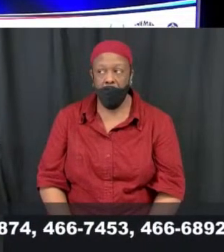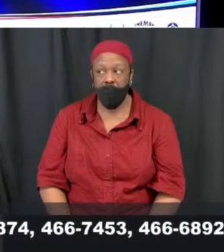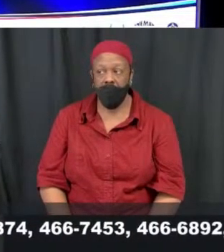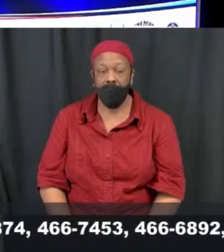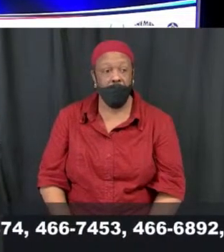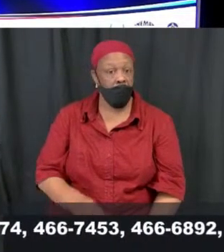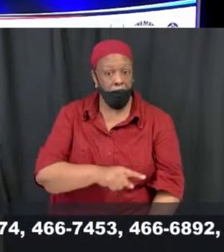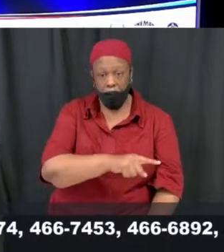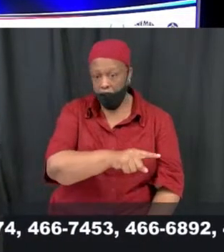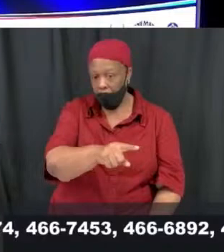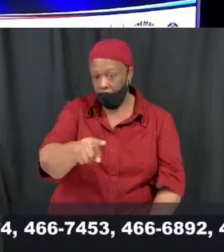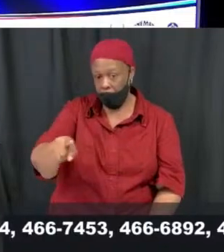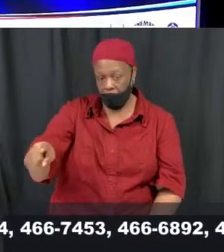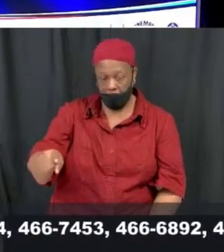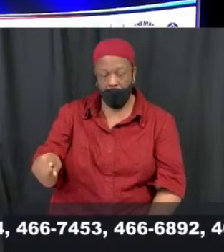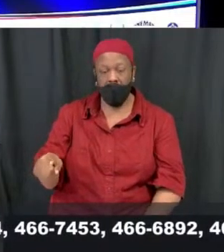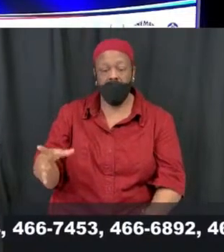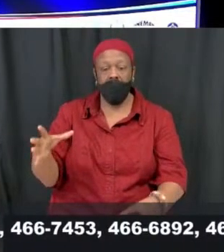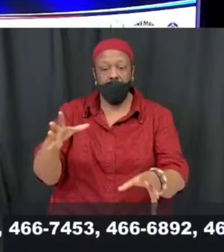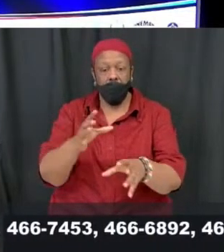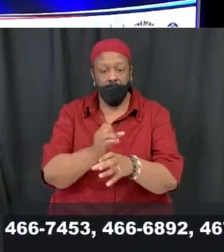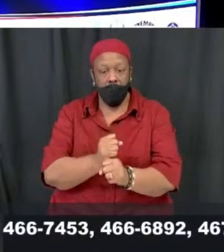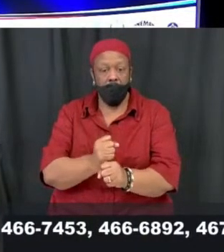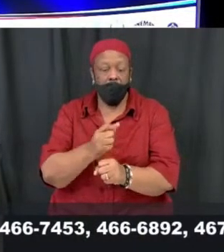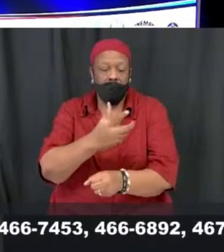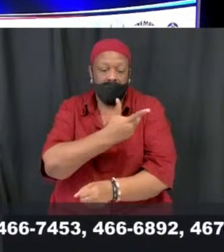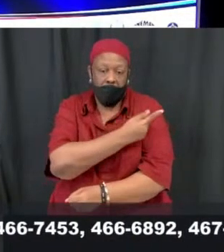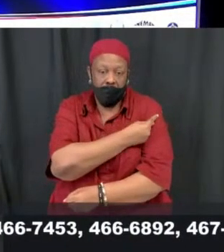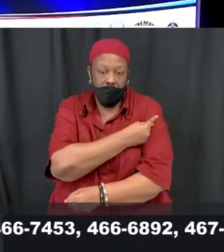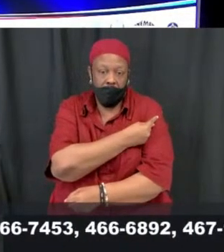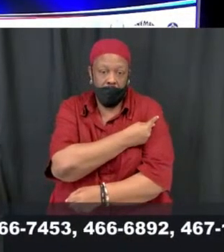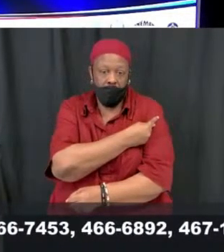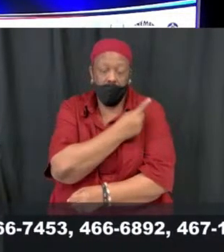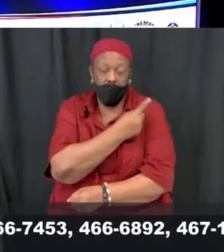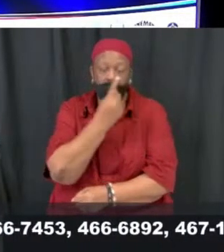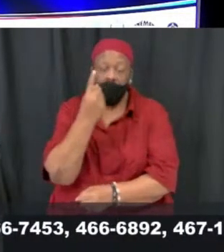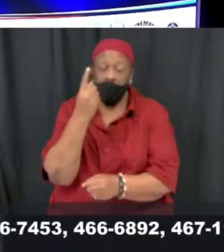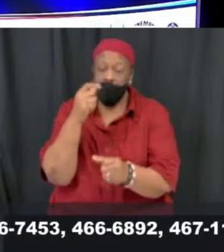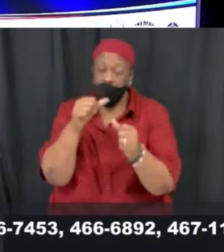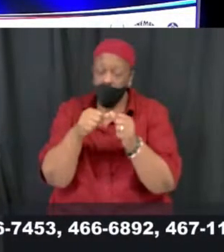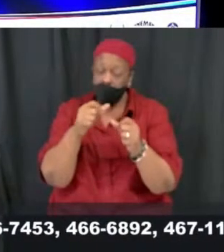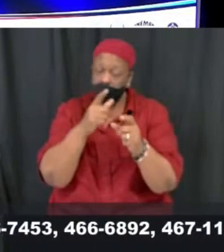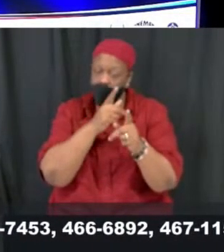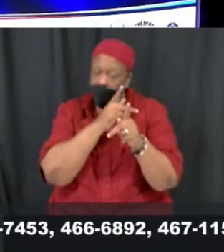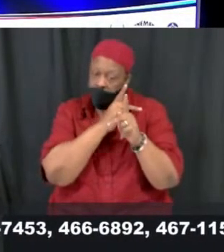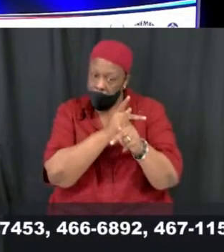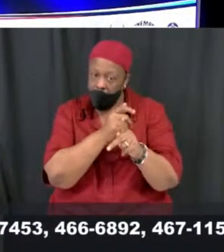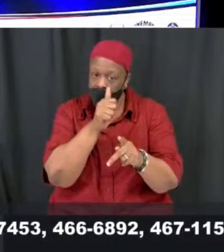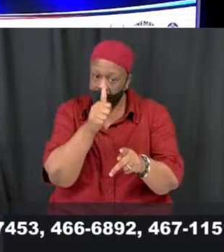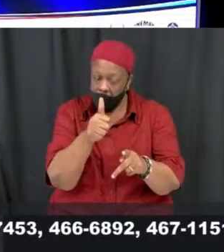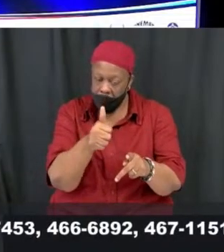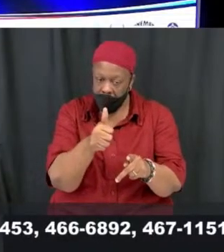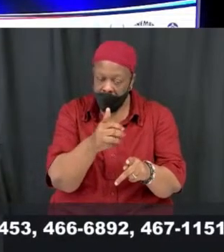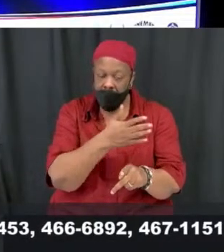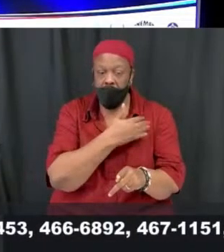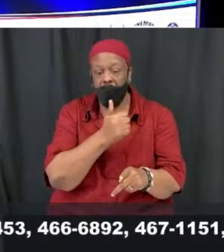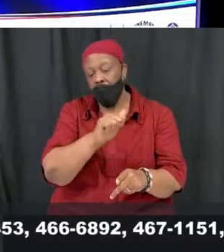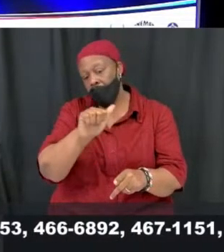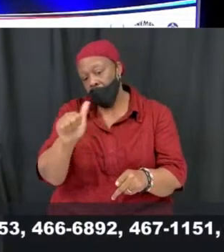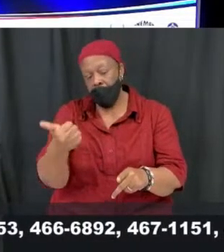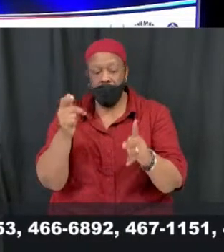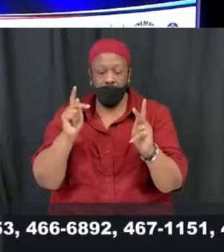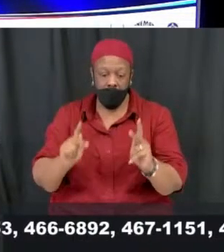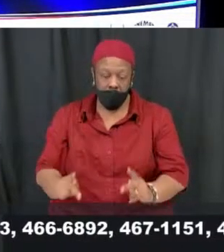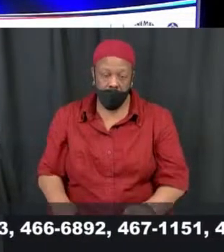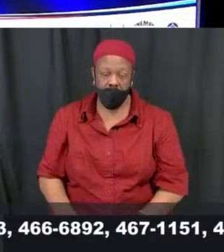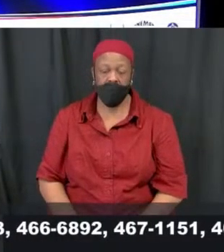You would have gotten vaccinated not just to protect yourself, but others. We are in community spread like almost